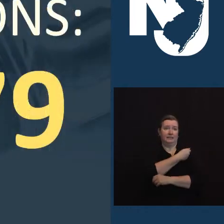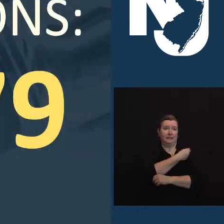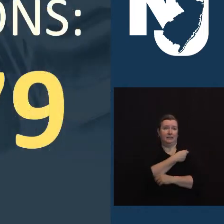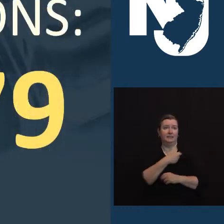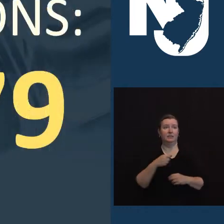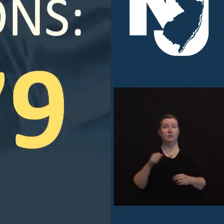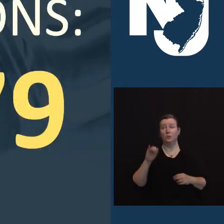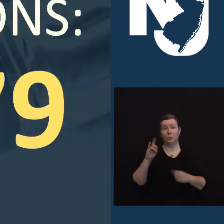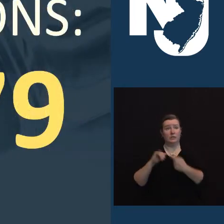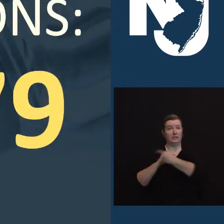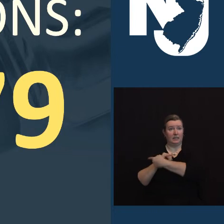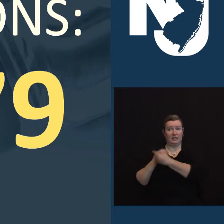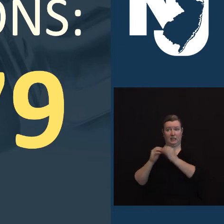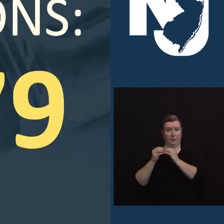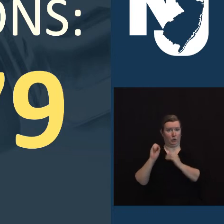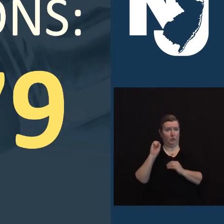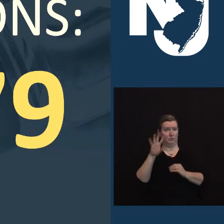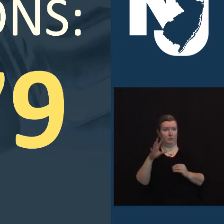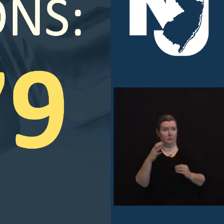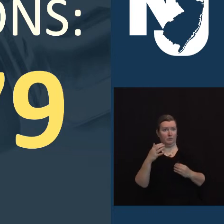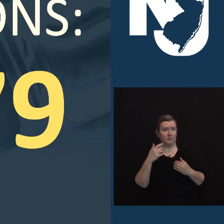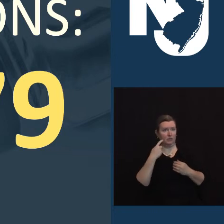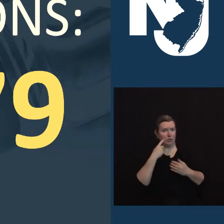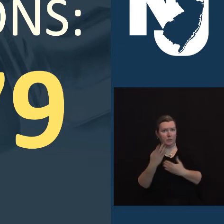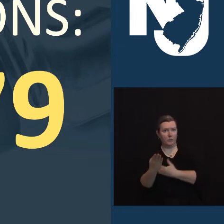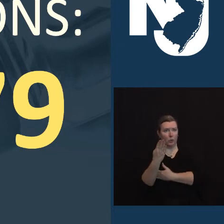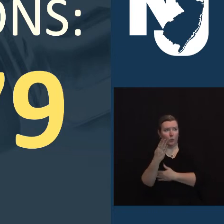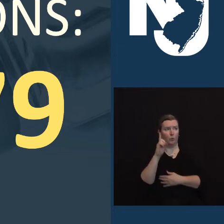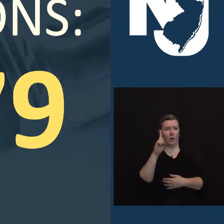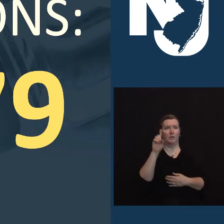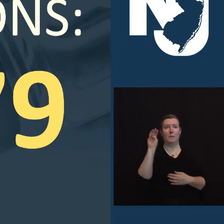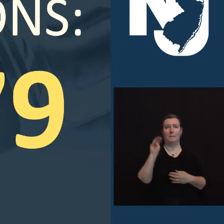think it's yours as well. As of mid-morning,